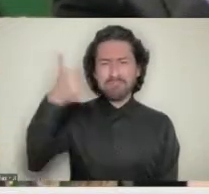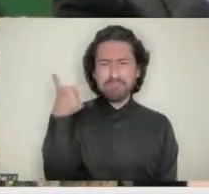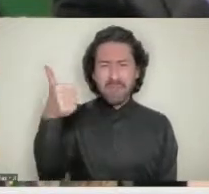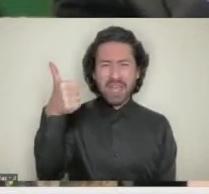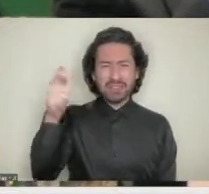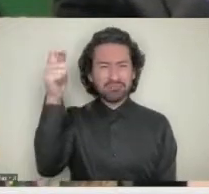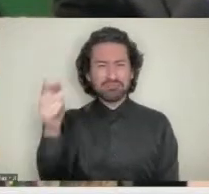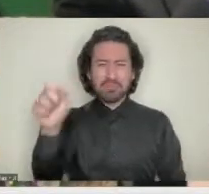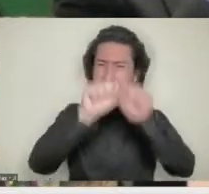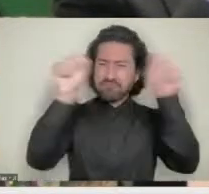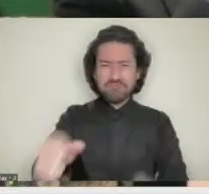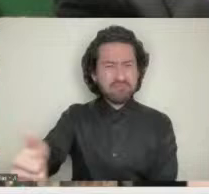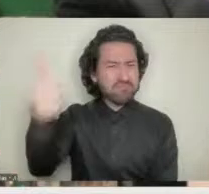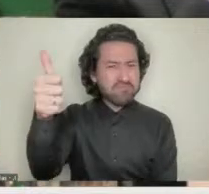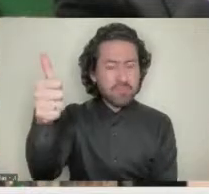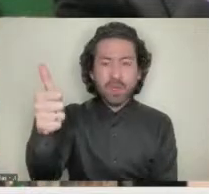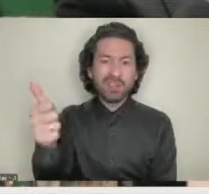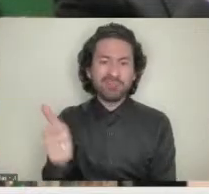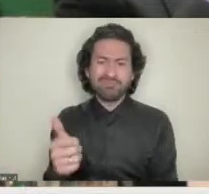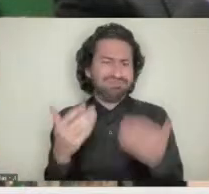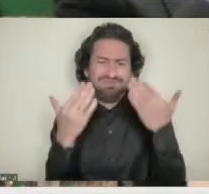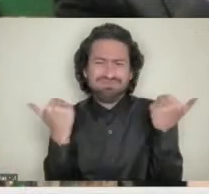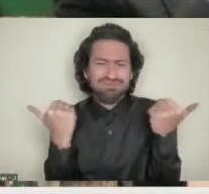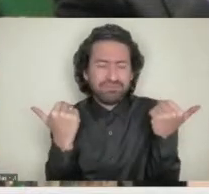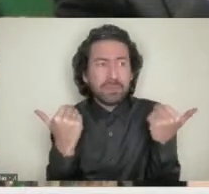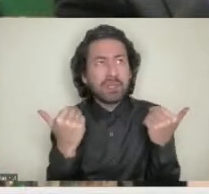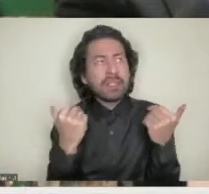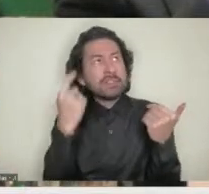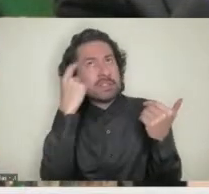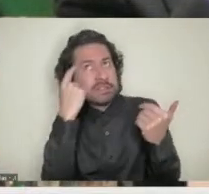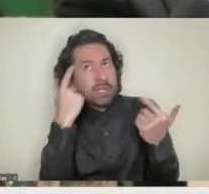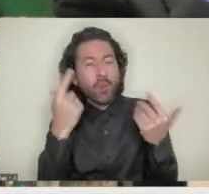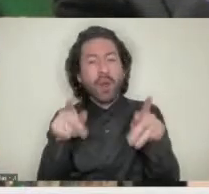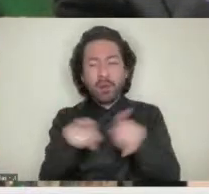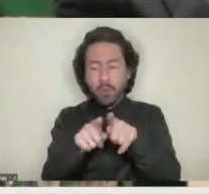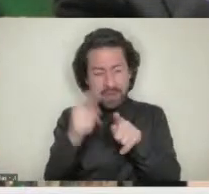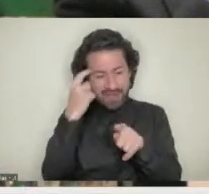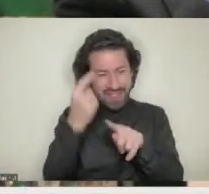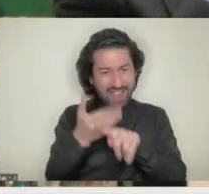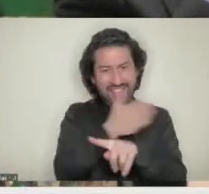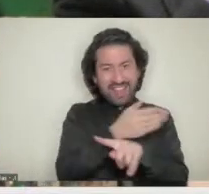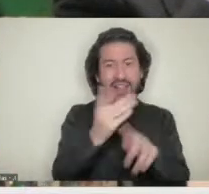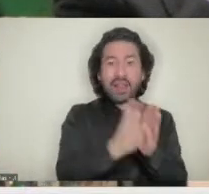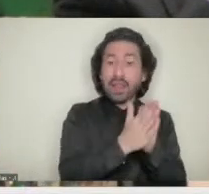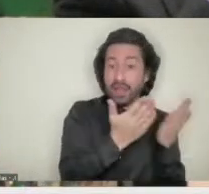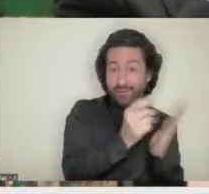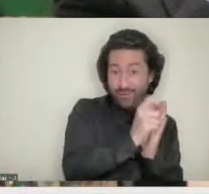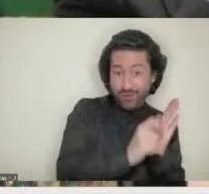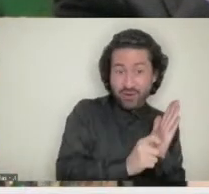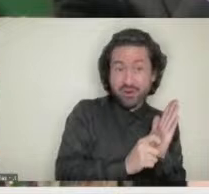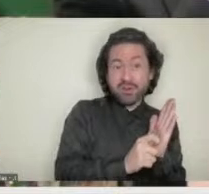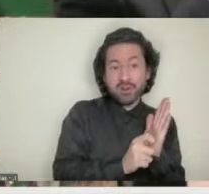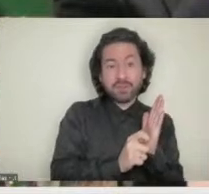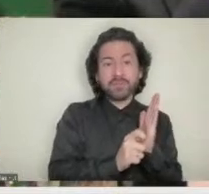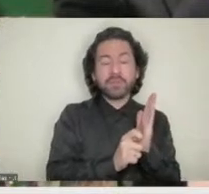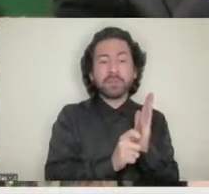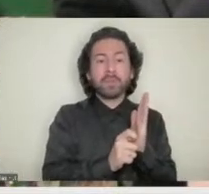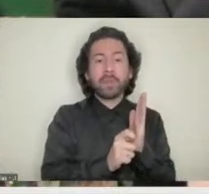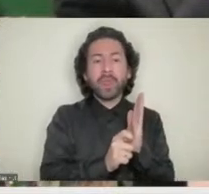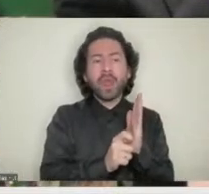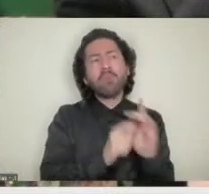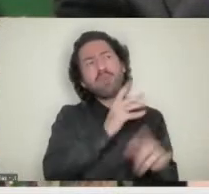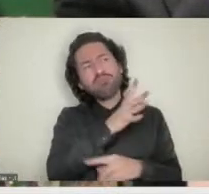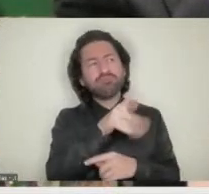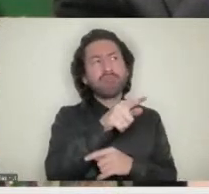or best system in the world. Combining this with the launch of the book and with the words of Claudia and Tina at